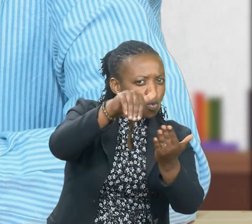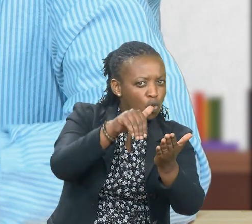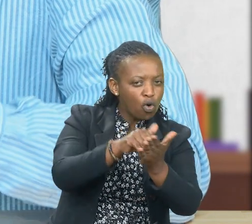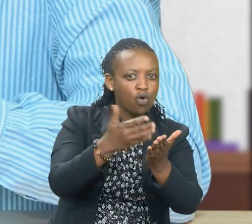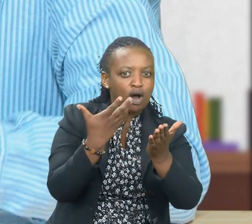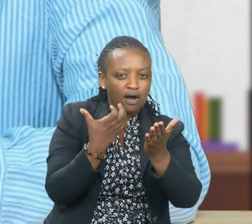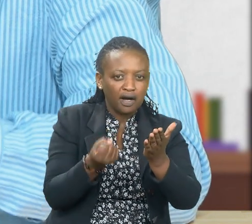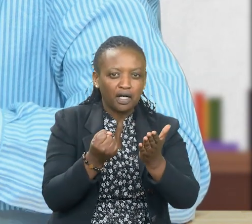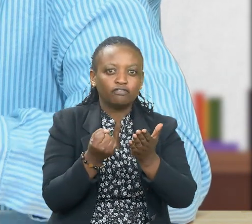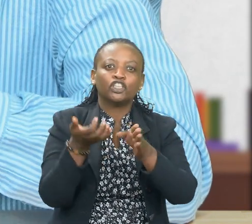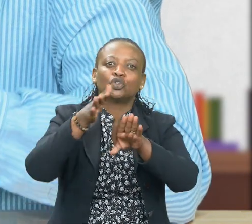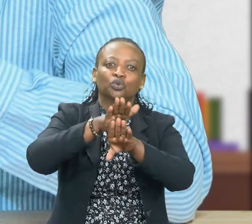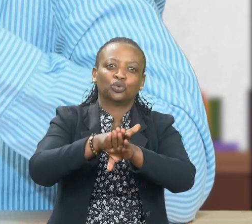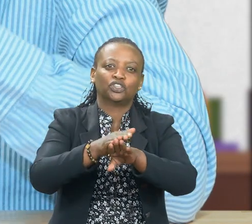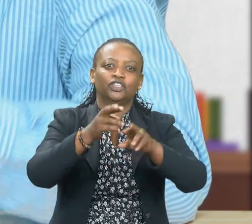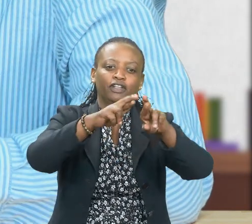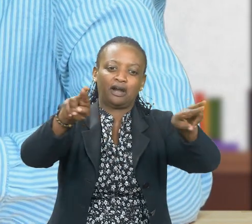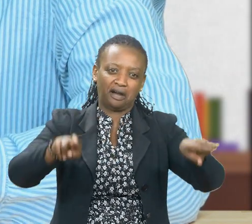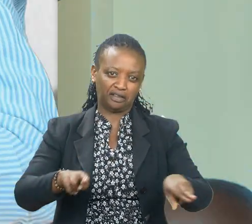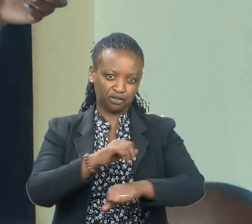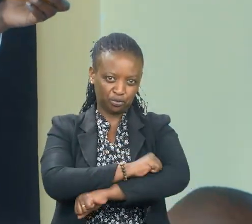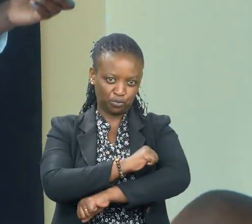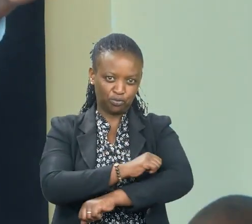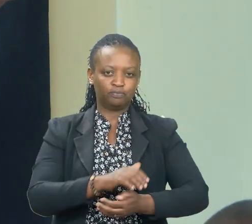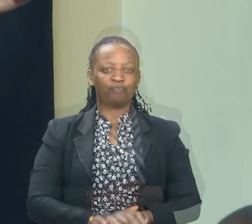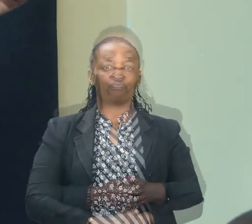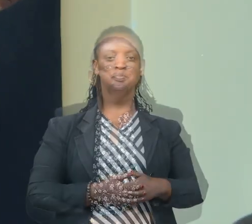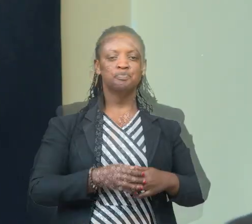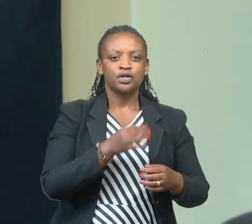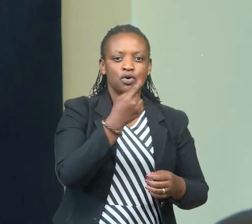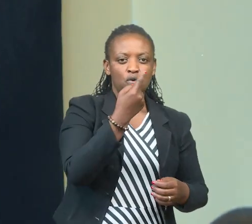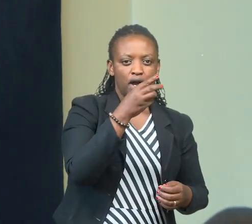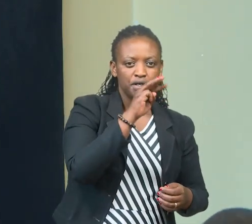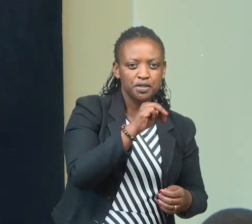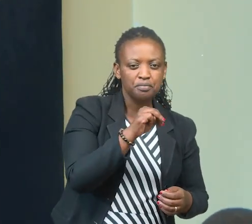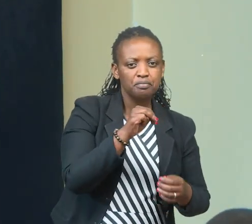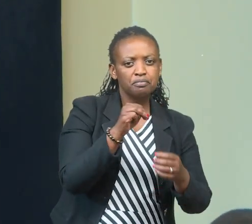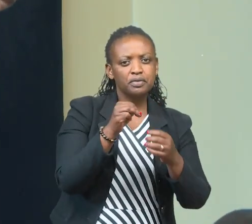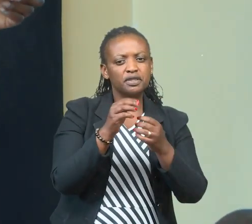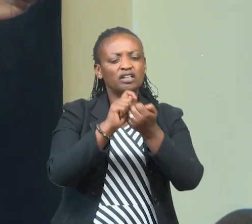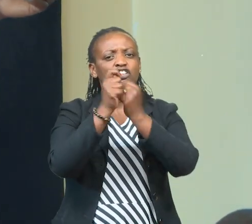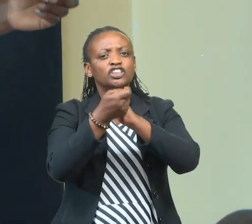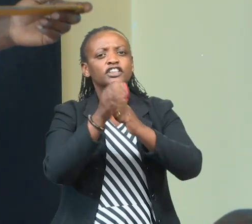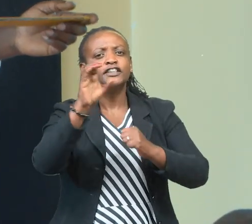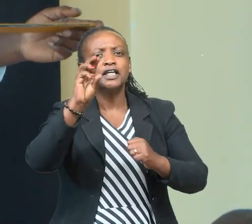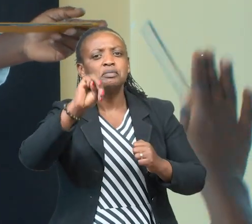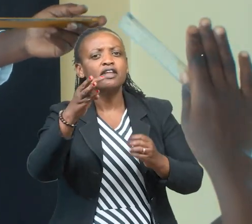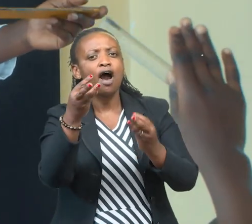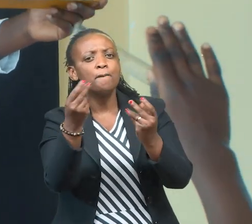this, we are having an inclusive classroom. 1 meter is equivalent to how many